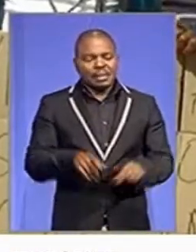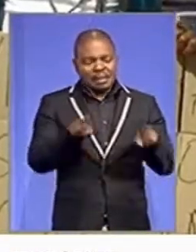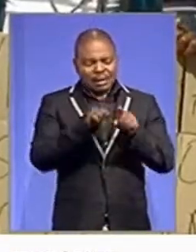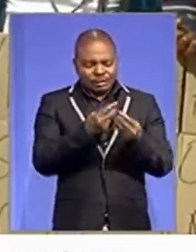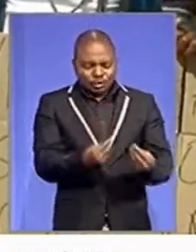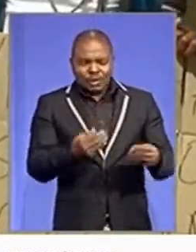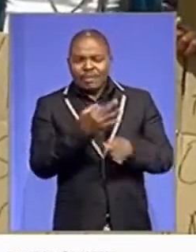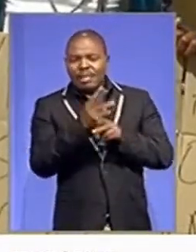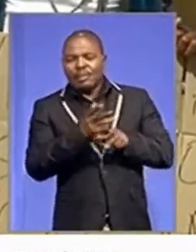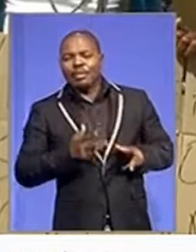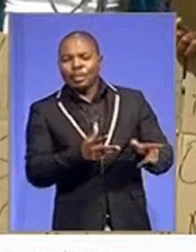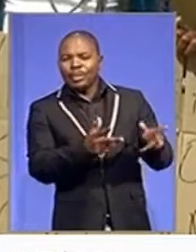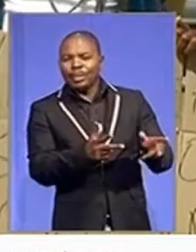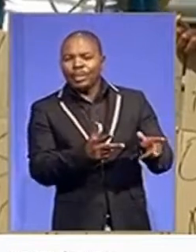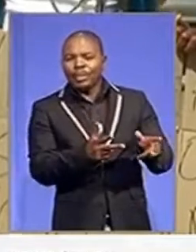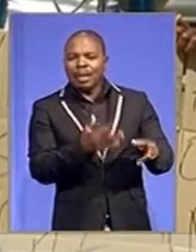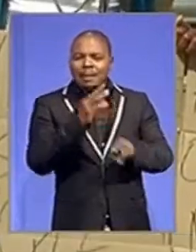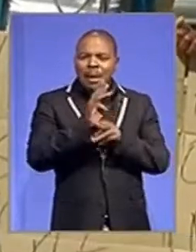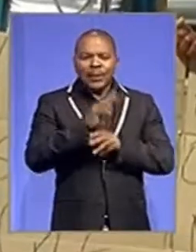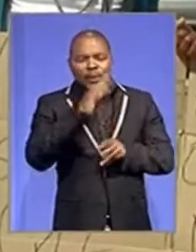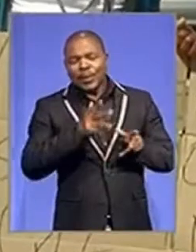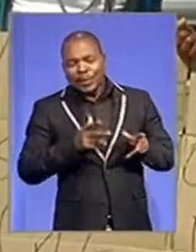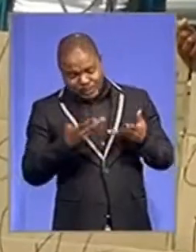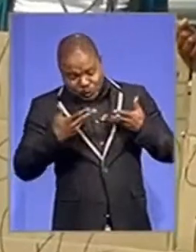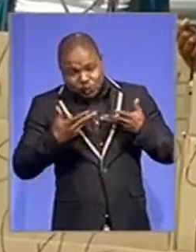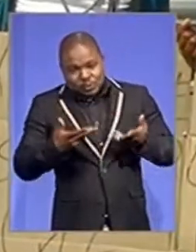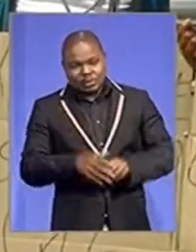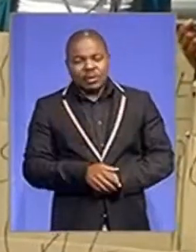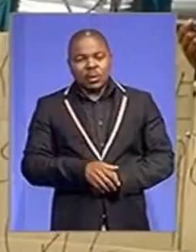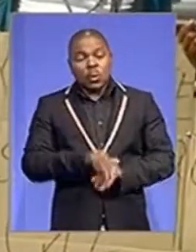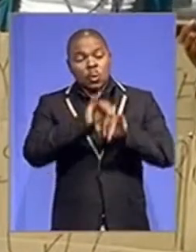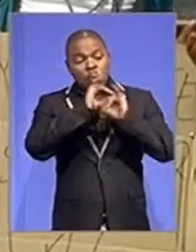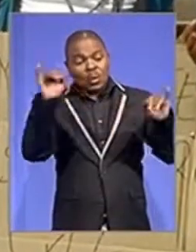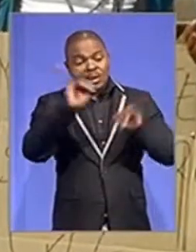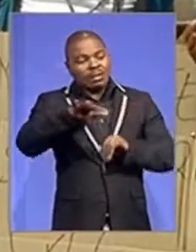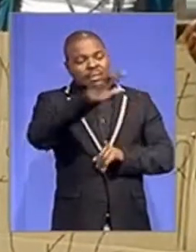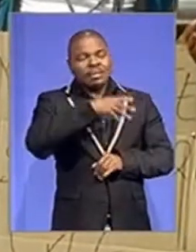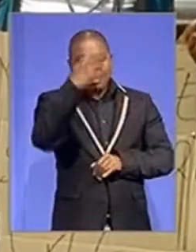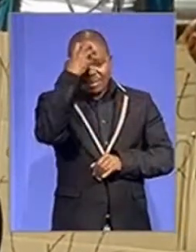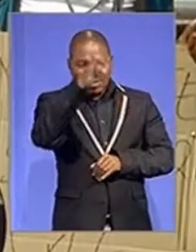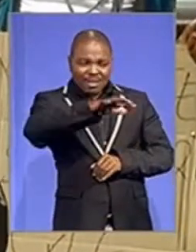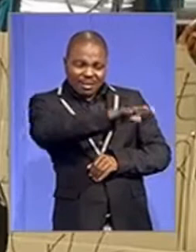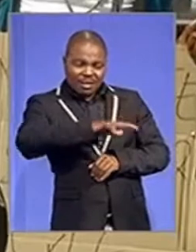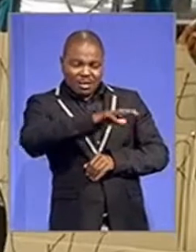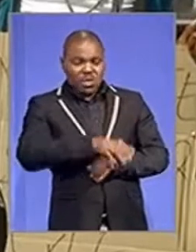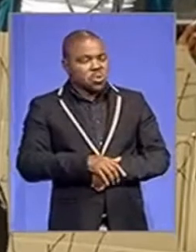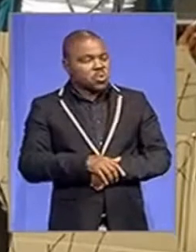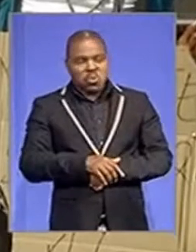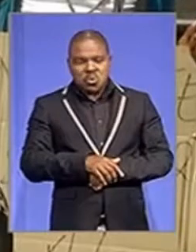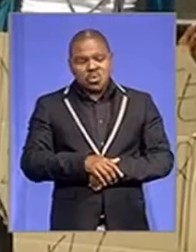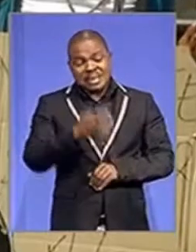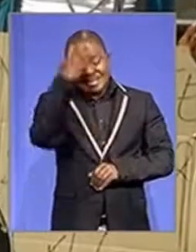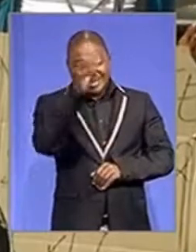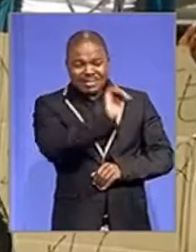lahluweng, kgutsana e sena mmangwe ya ikgethella haholoholo rona ba dulang dibakeng tsa marena. Marena a rona lona e